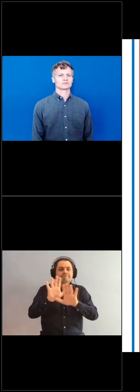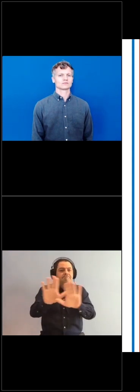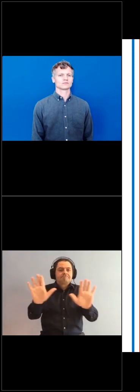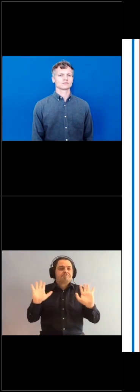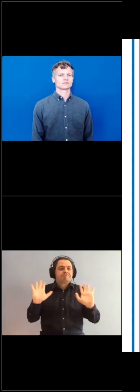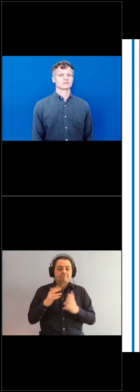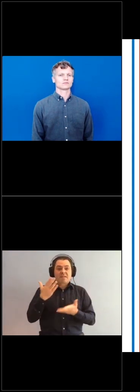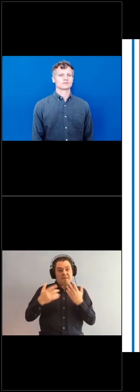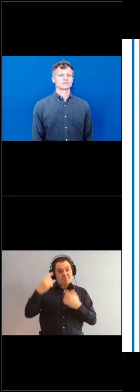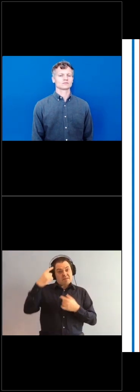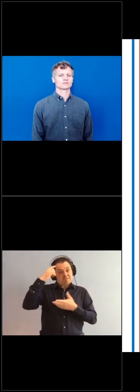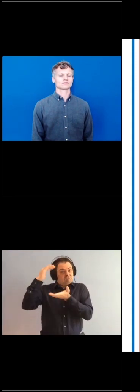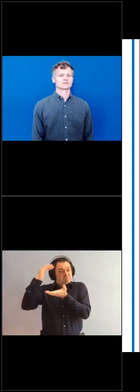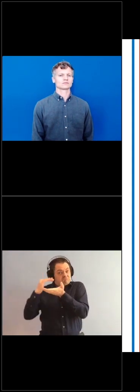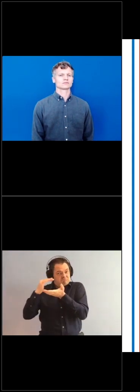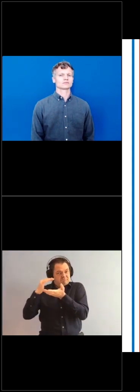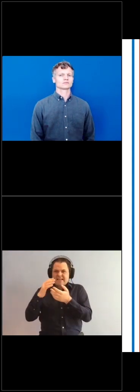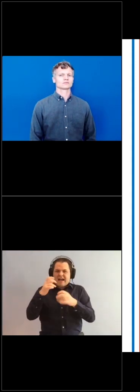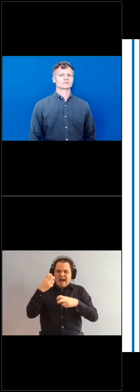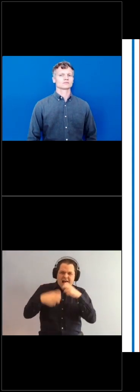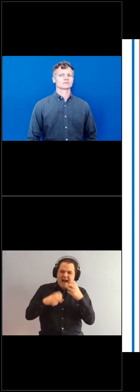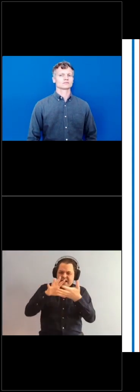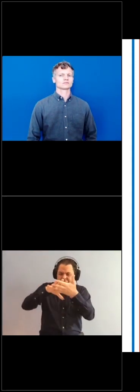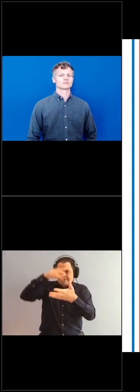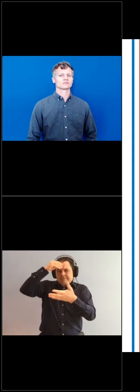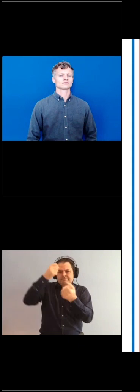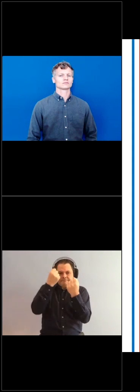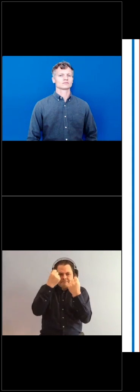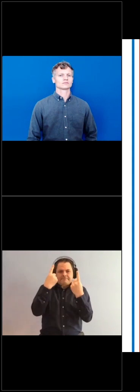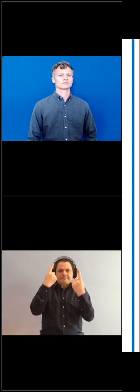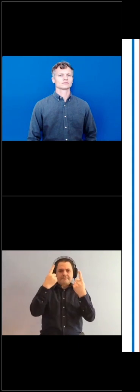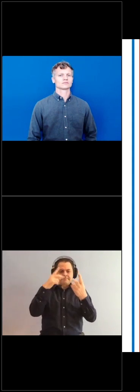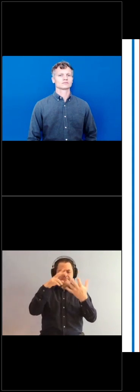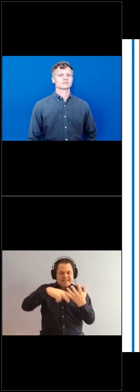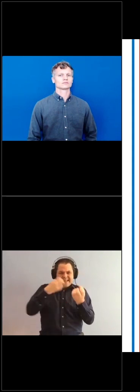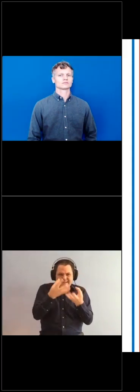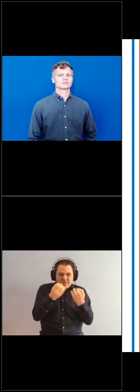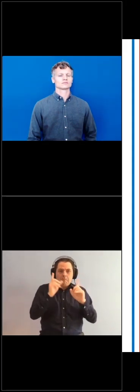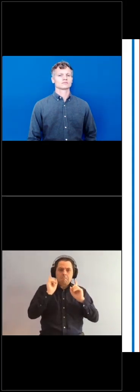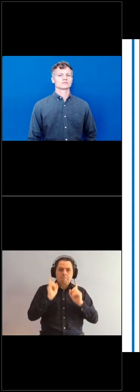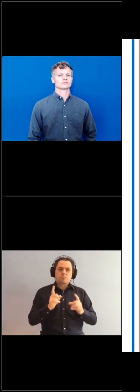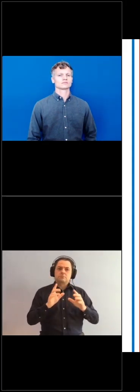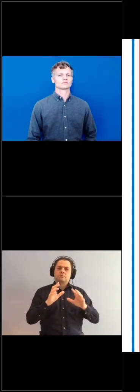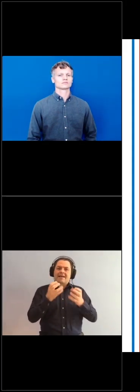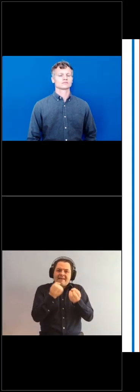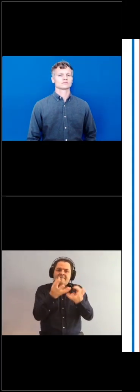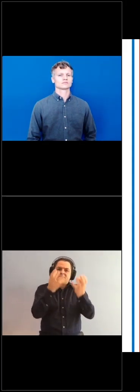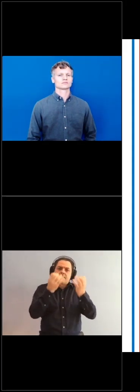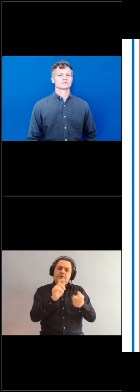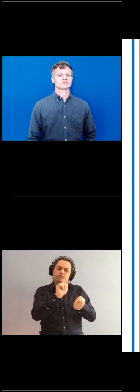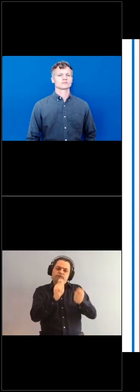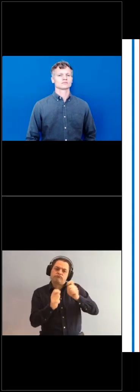might be more challenged to adapt to the situation if we don't adapt our learning methods when providing them